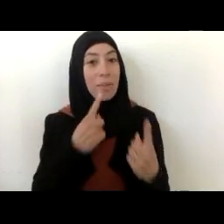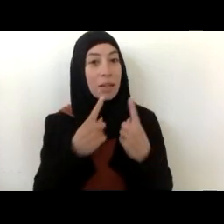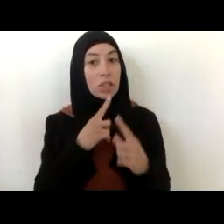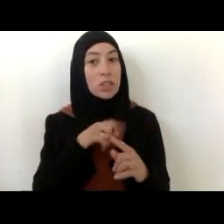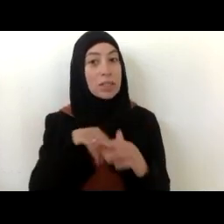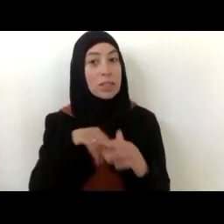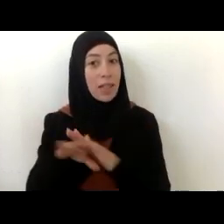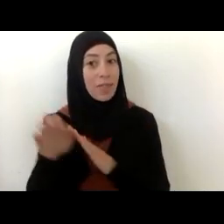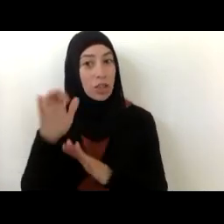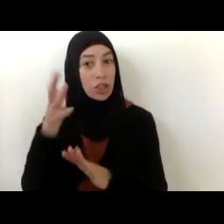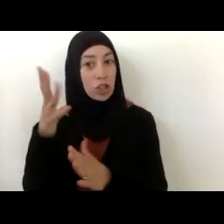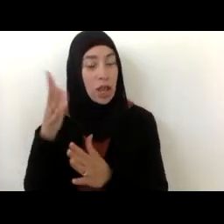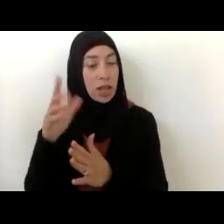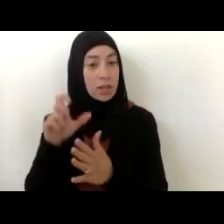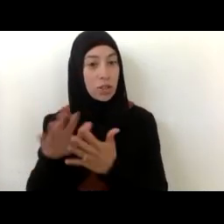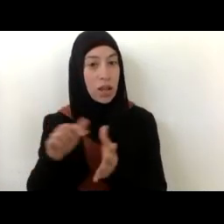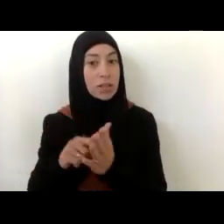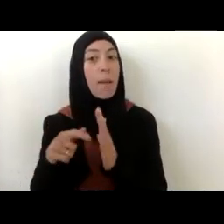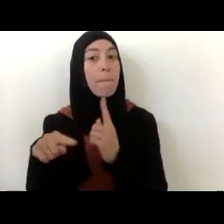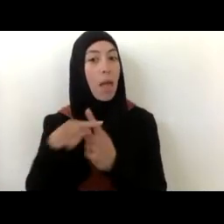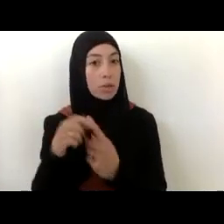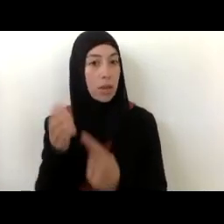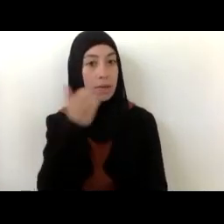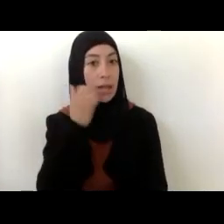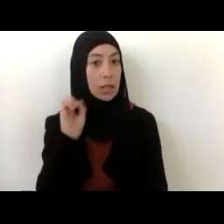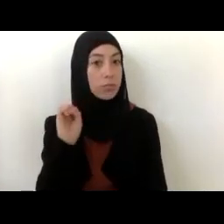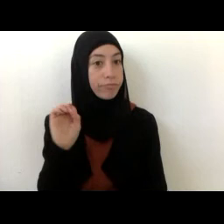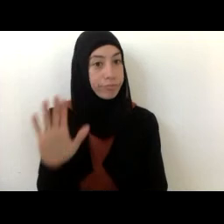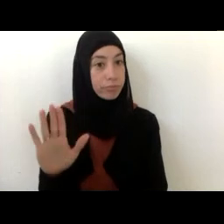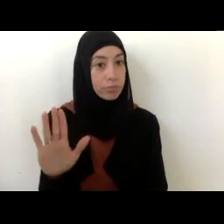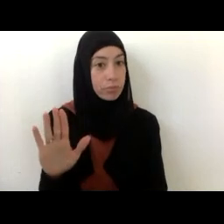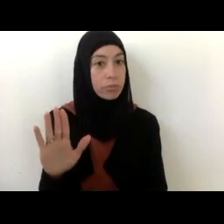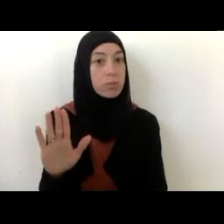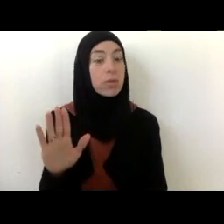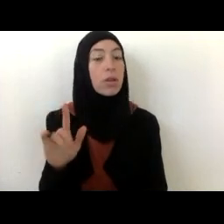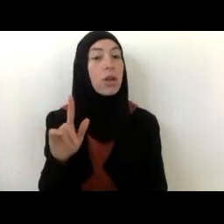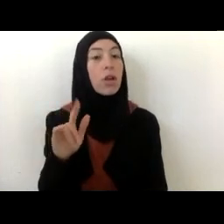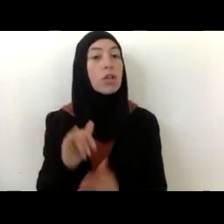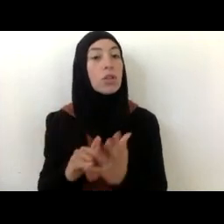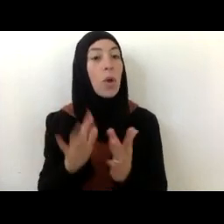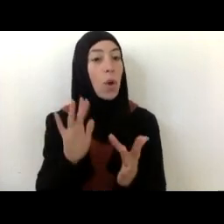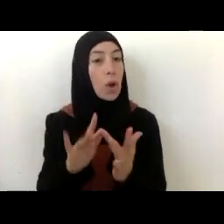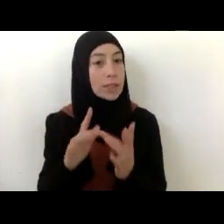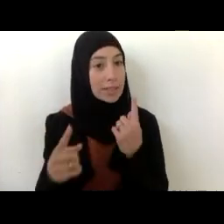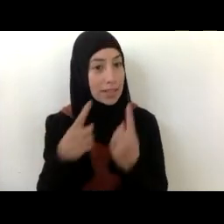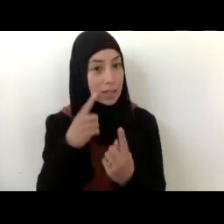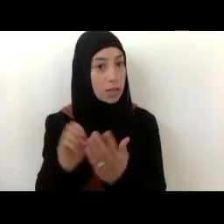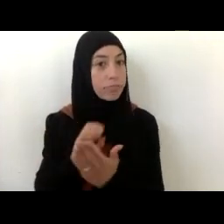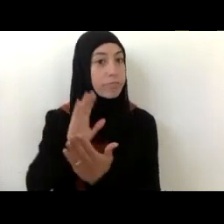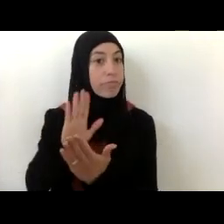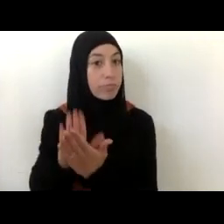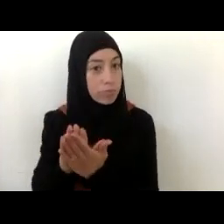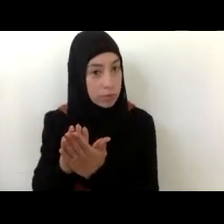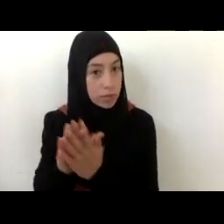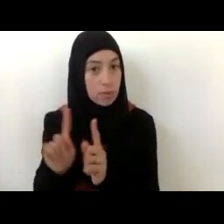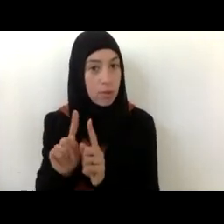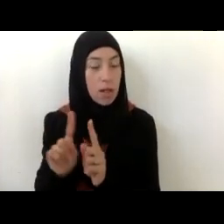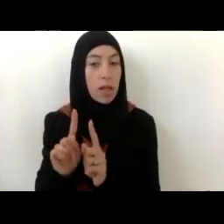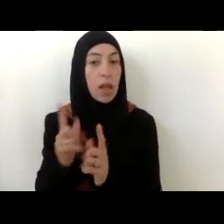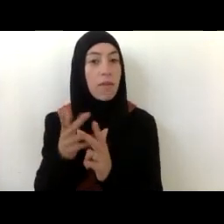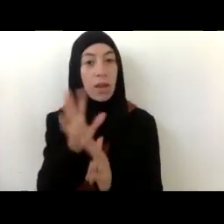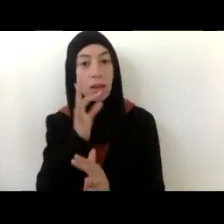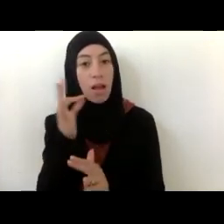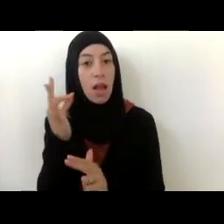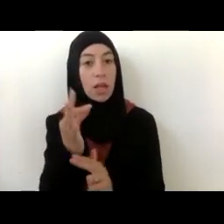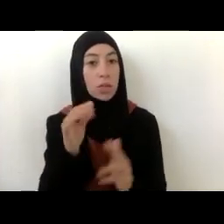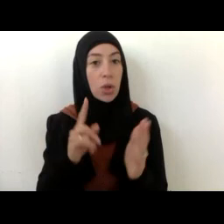The key dates are in the chat. And contact details. If I could just ask